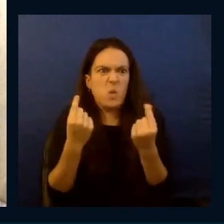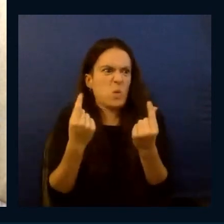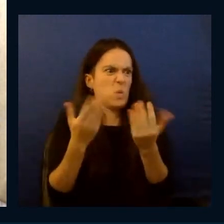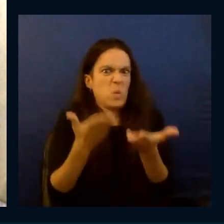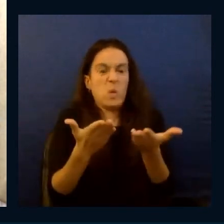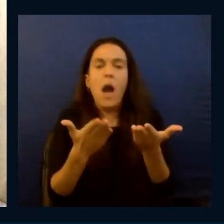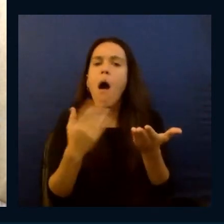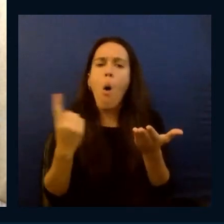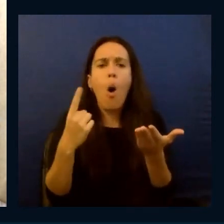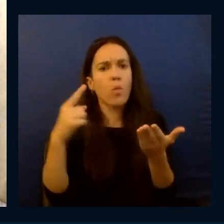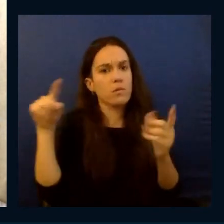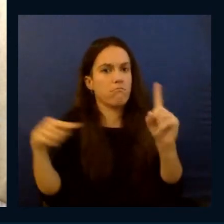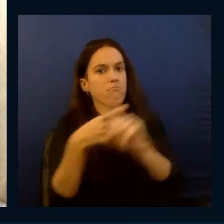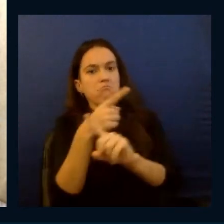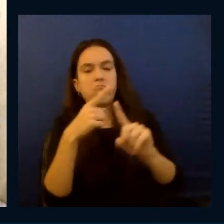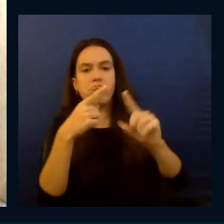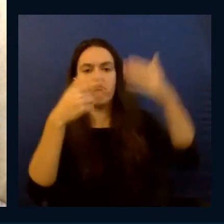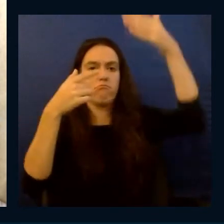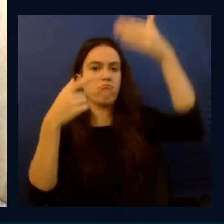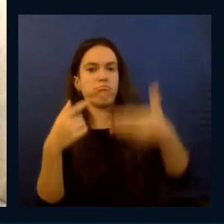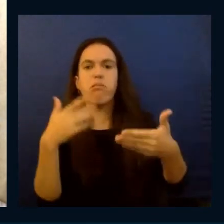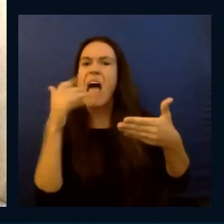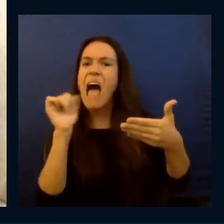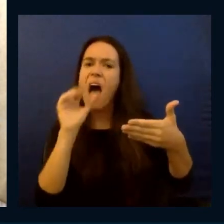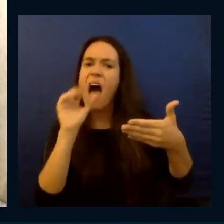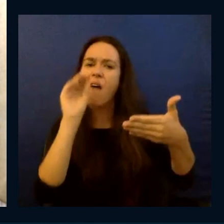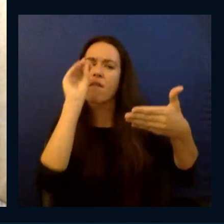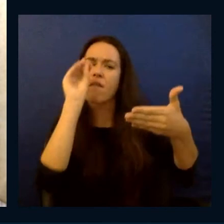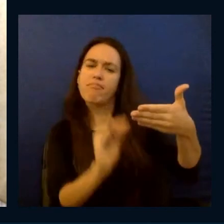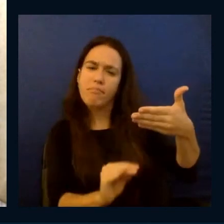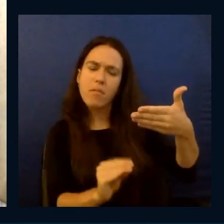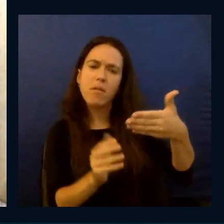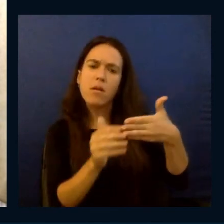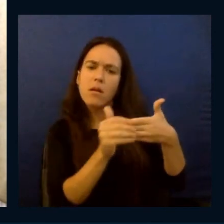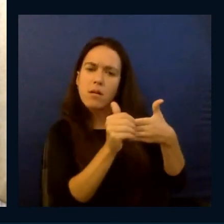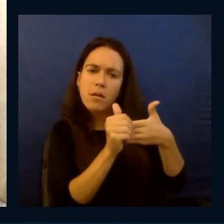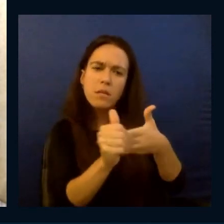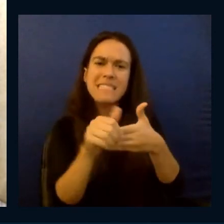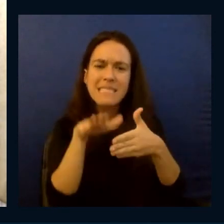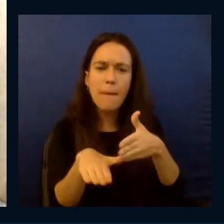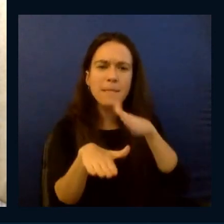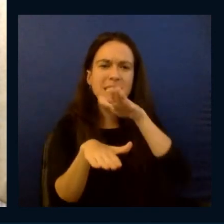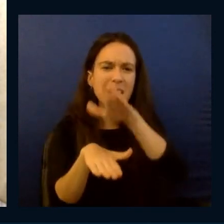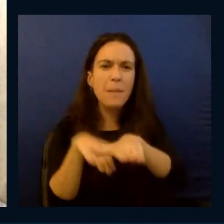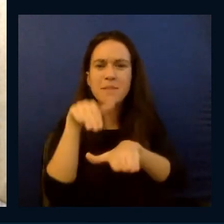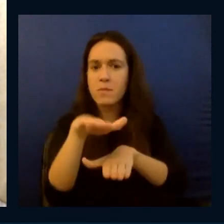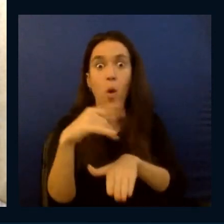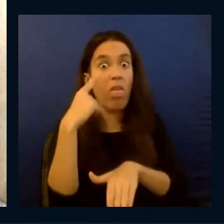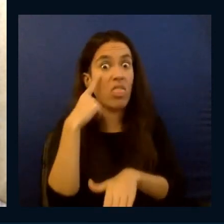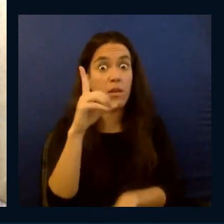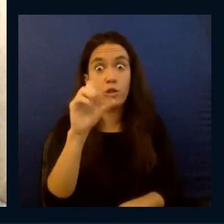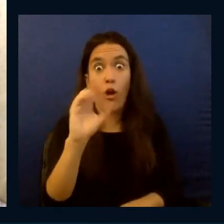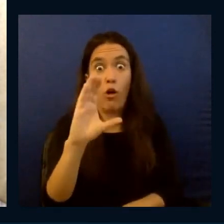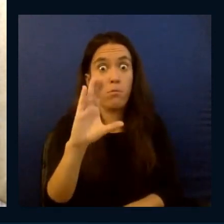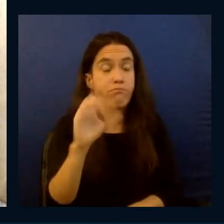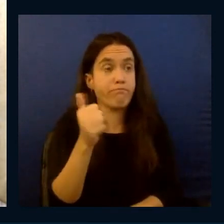There's almost always a documented, step by step, how do I achieve this? It's phenomenal documentation.